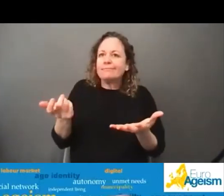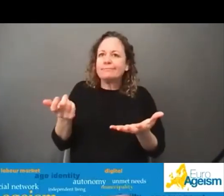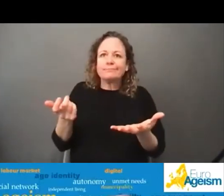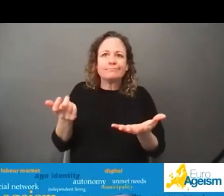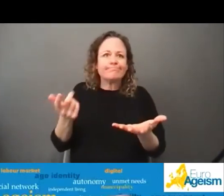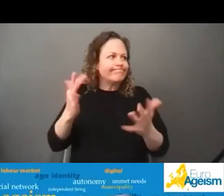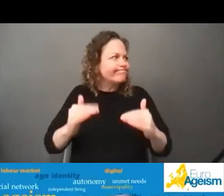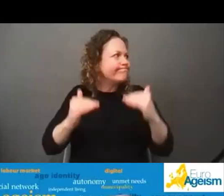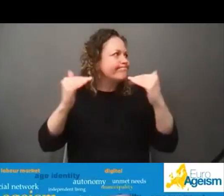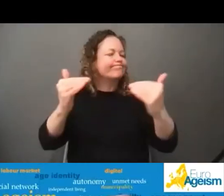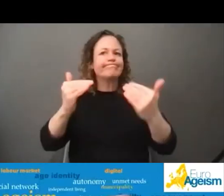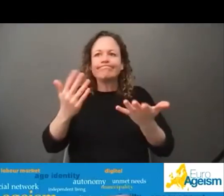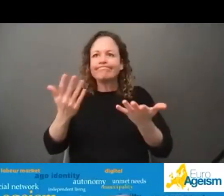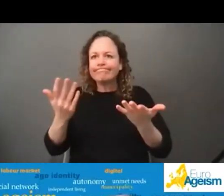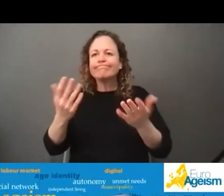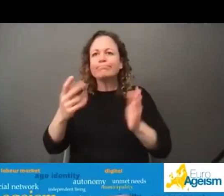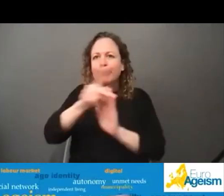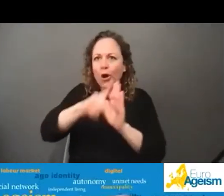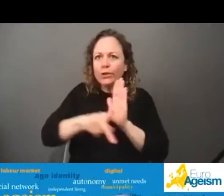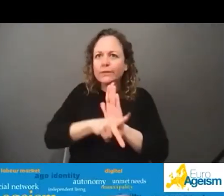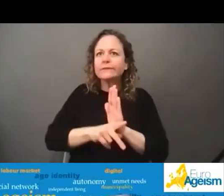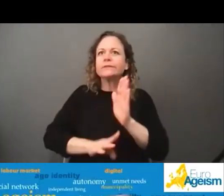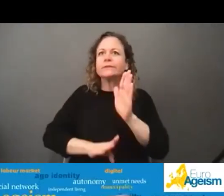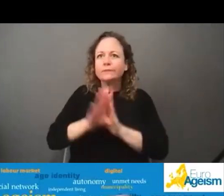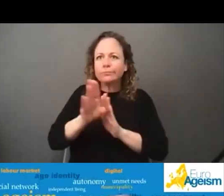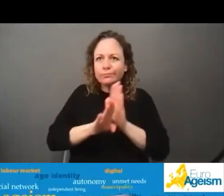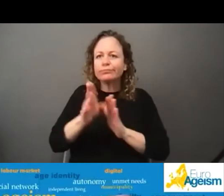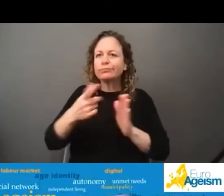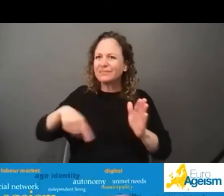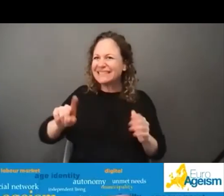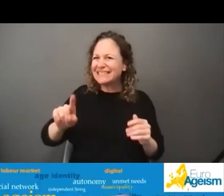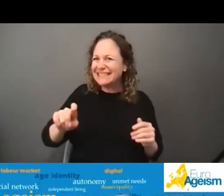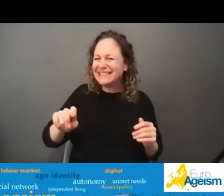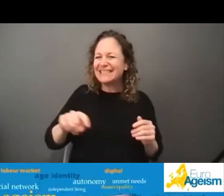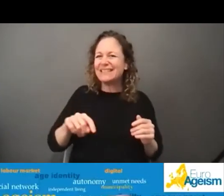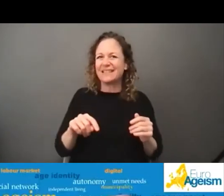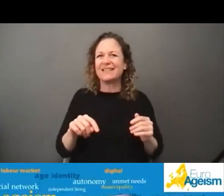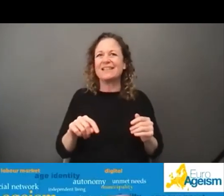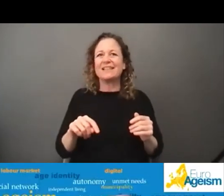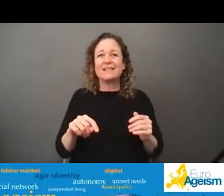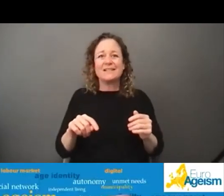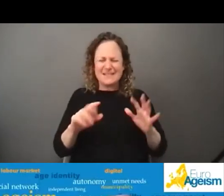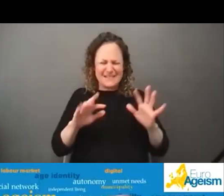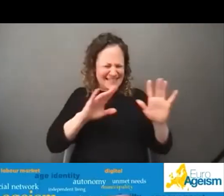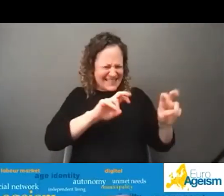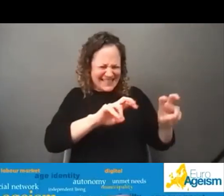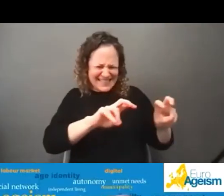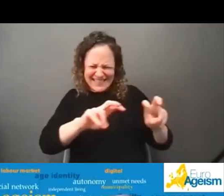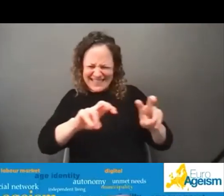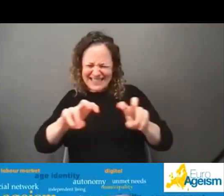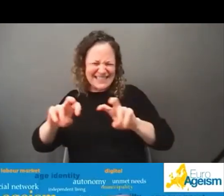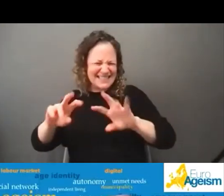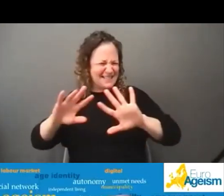or as NGOs work on the programs, it really goes back to the rights of older person. It really does, and